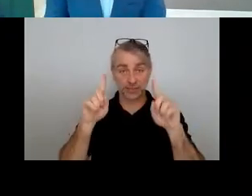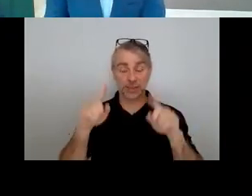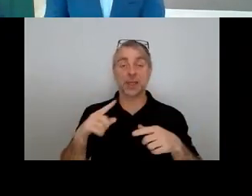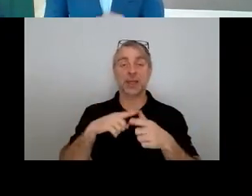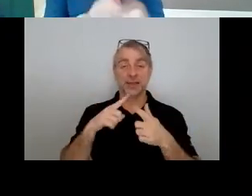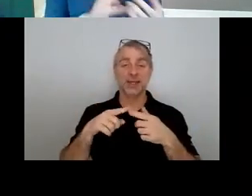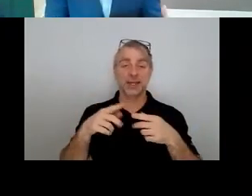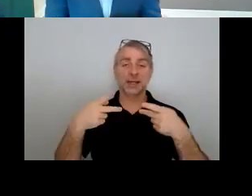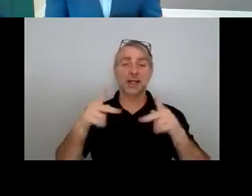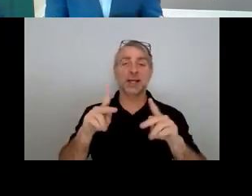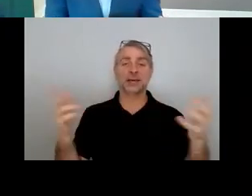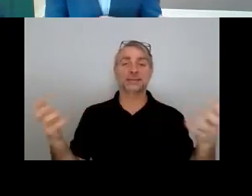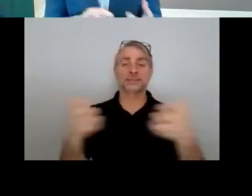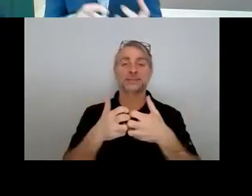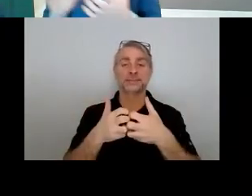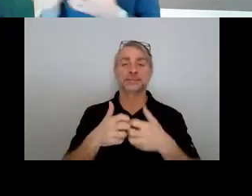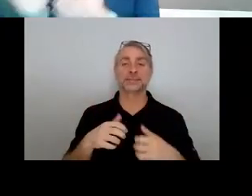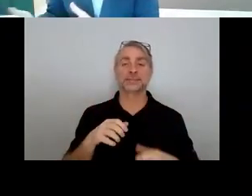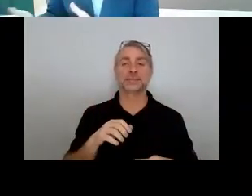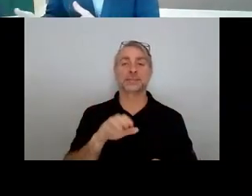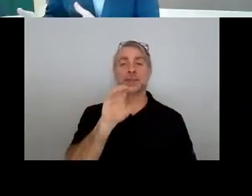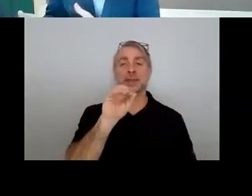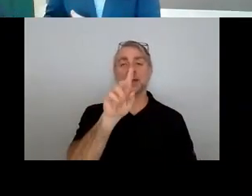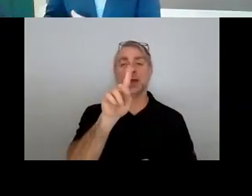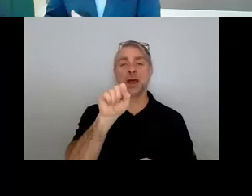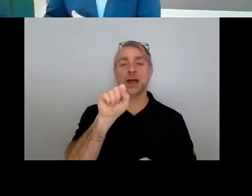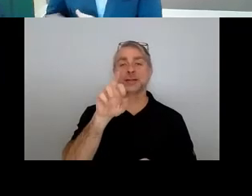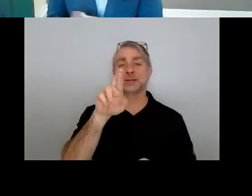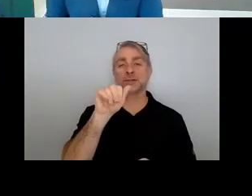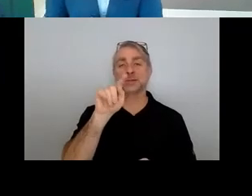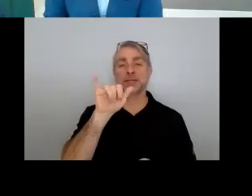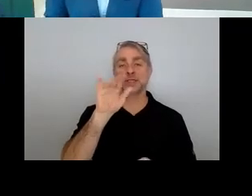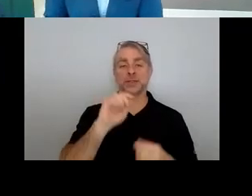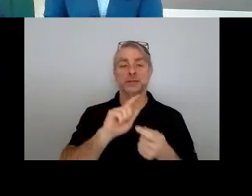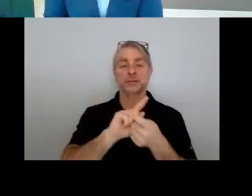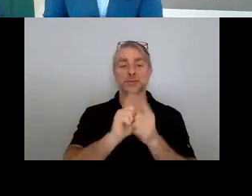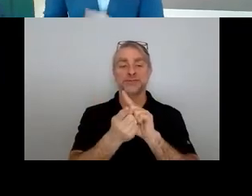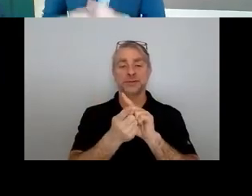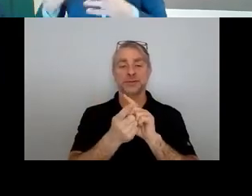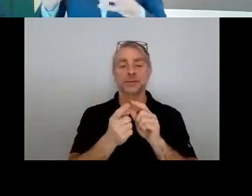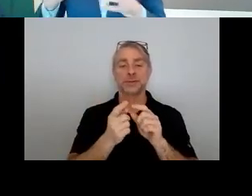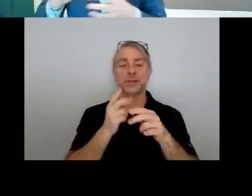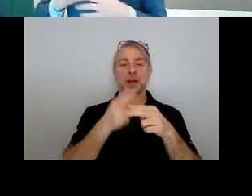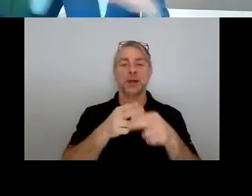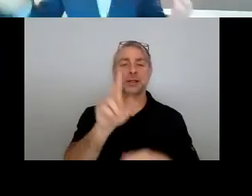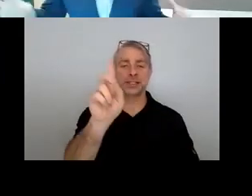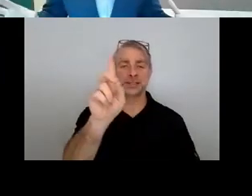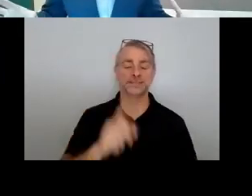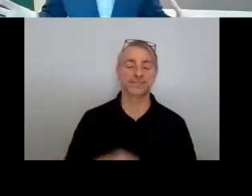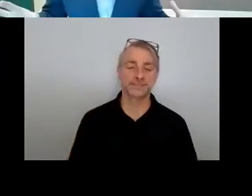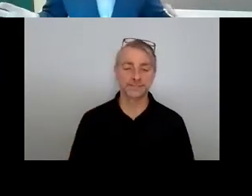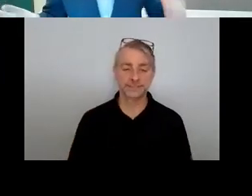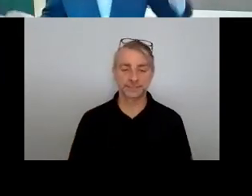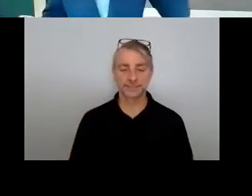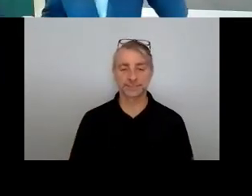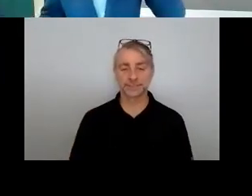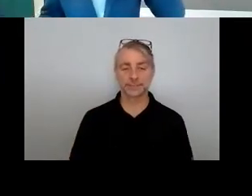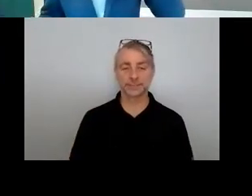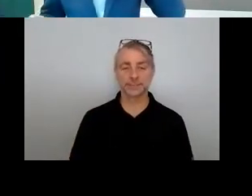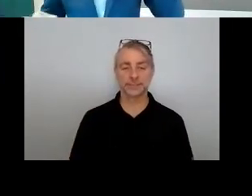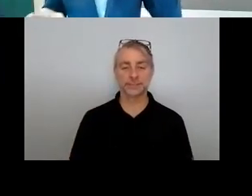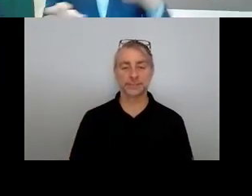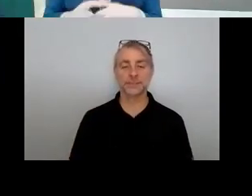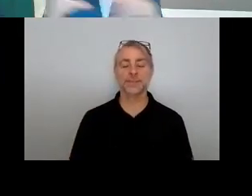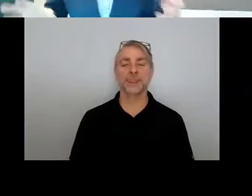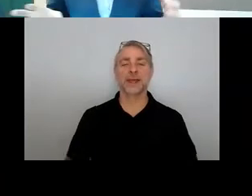to transform the odds ratio into a D. Now, there's lots of different transformations